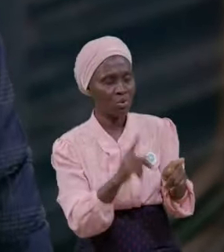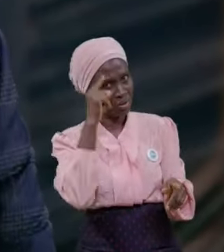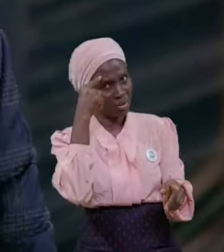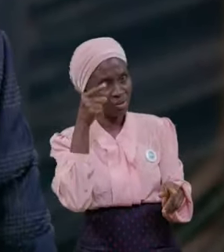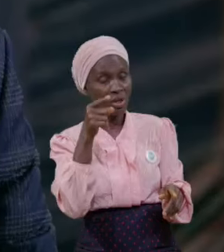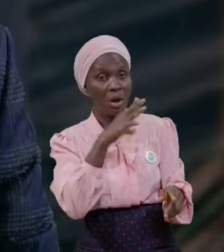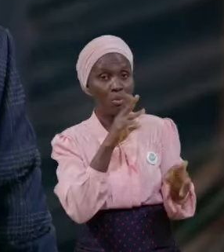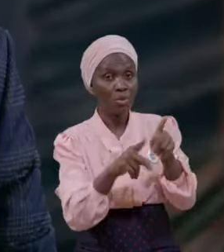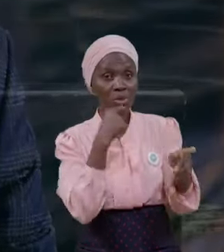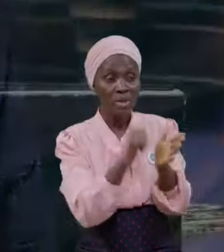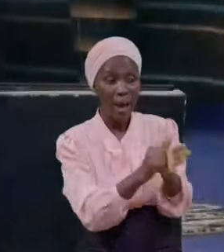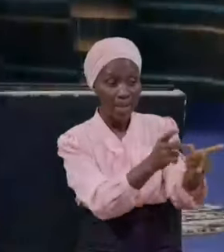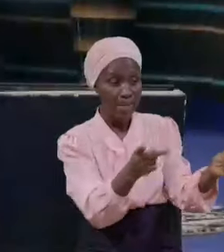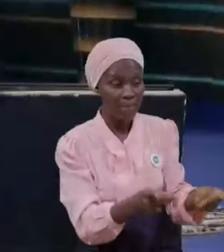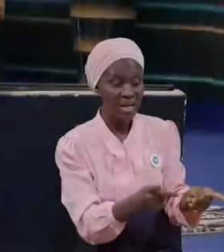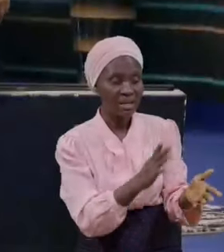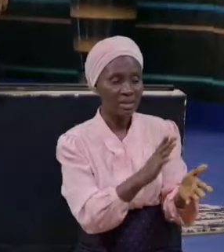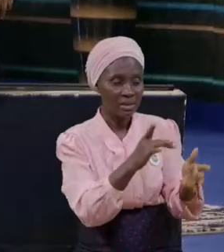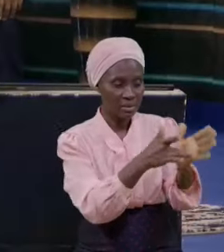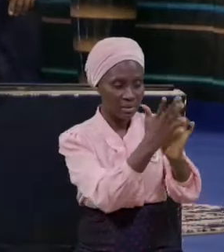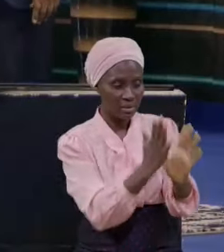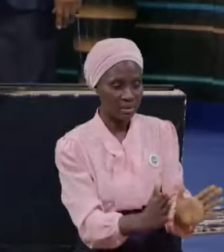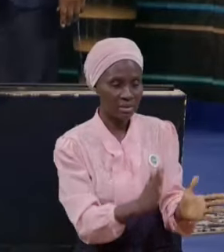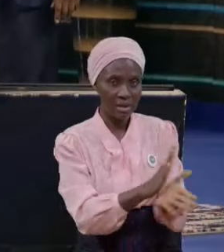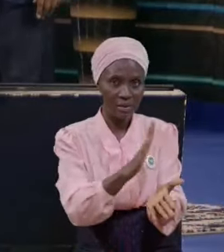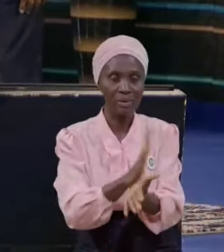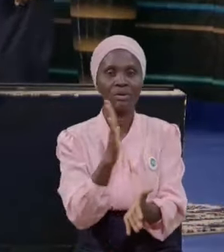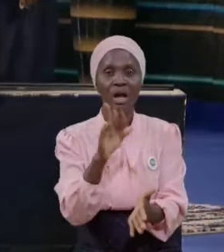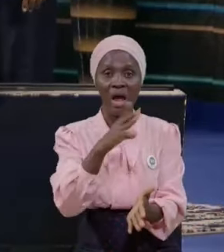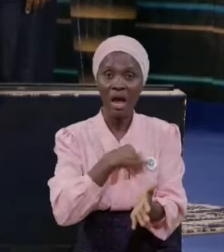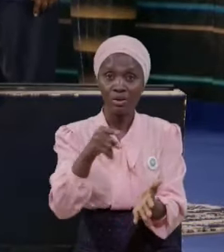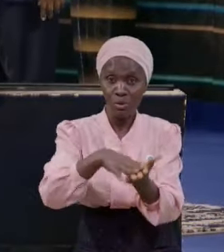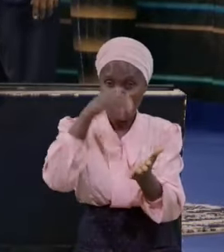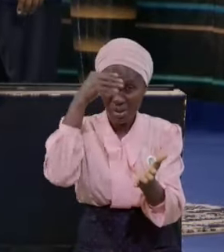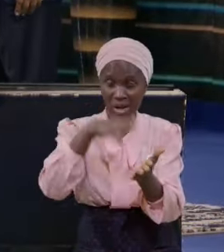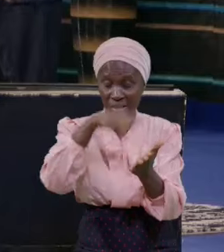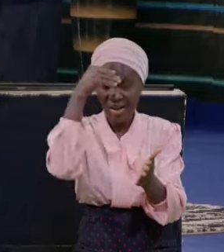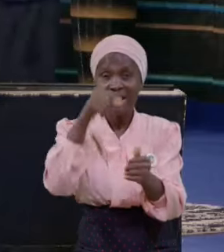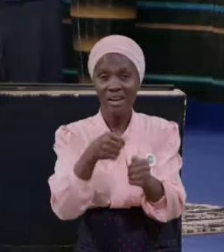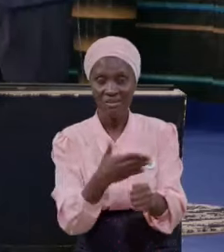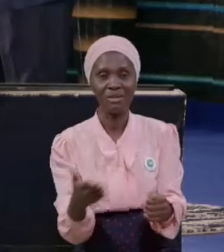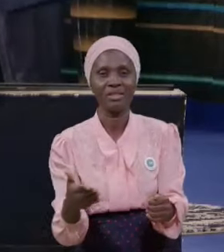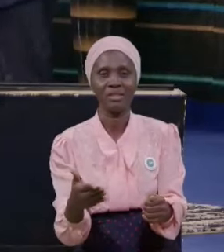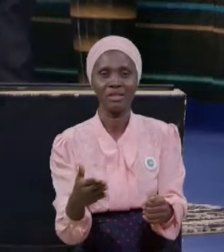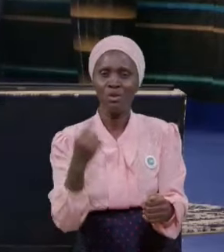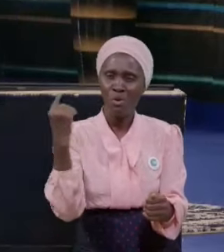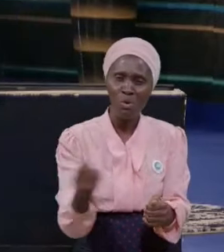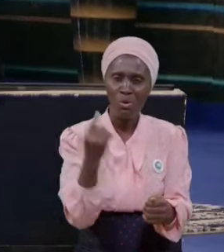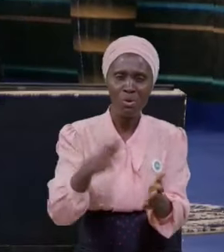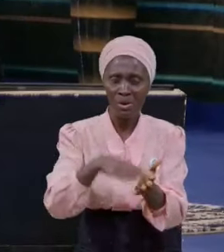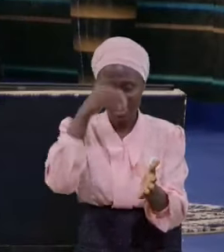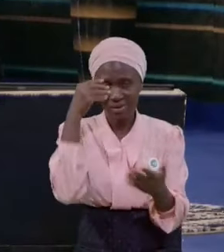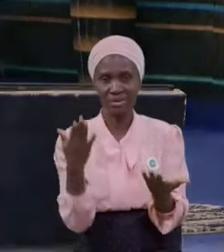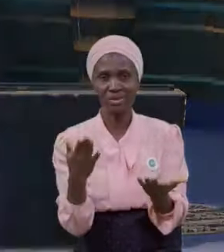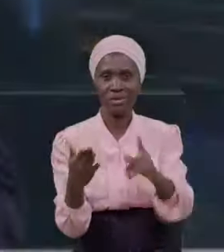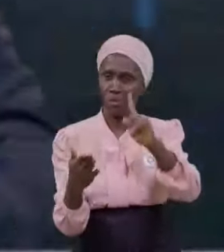Yet, ever learning. Have you learned about Christ? Have you learned about salvation? Have you learned about the grace